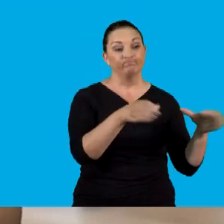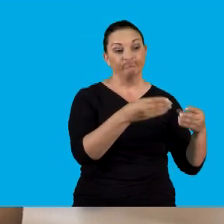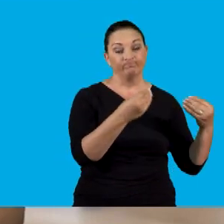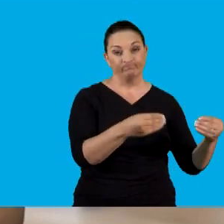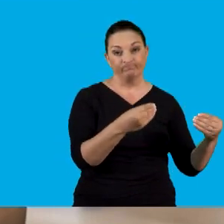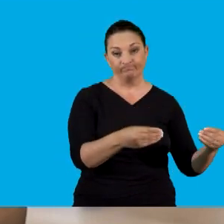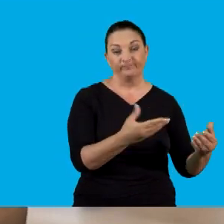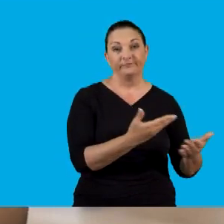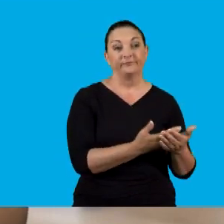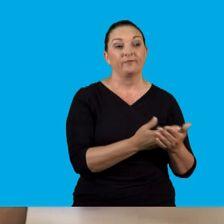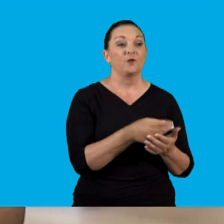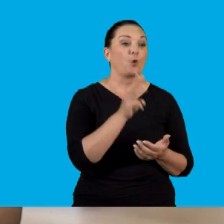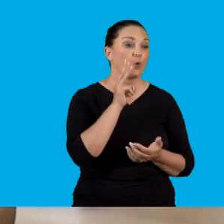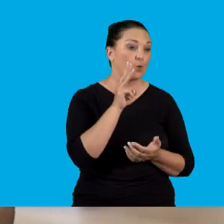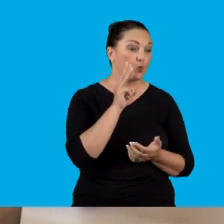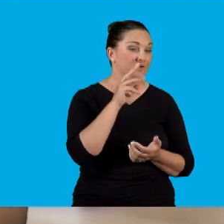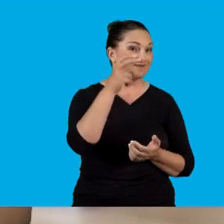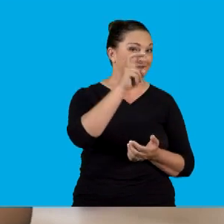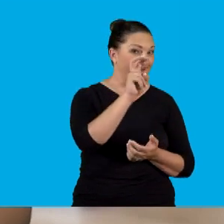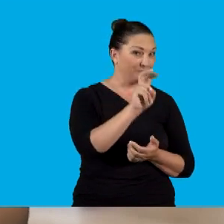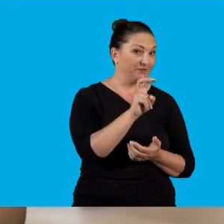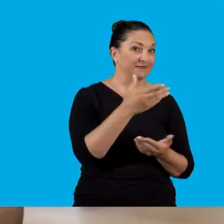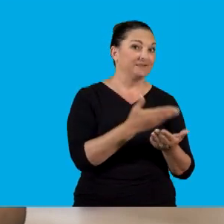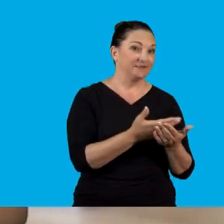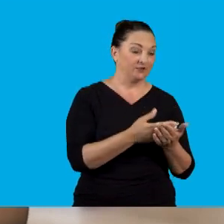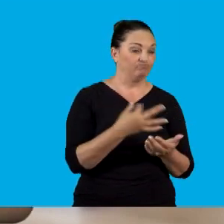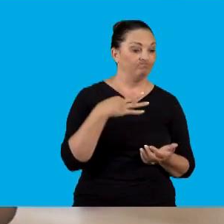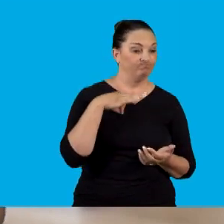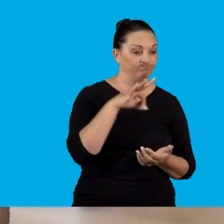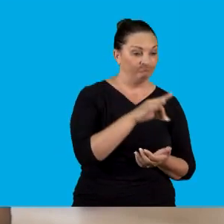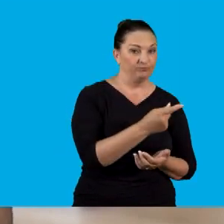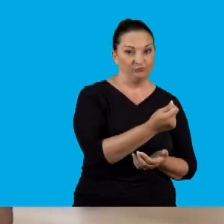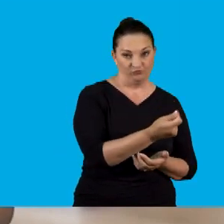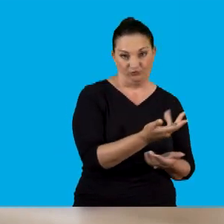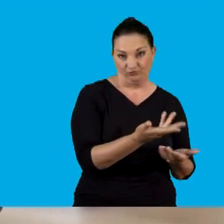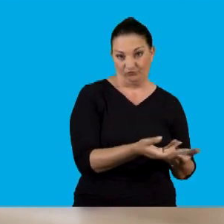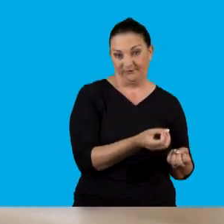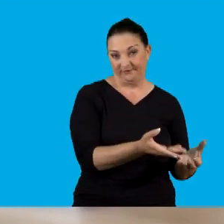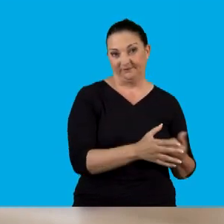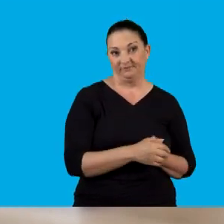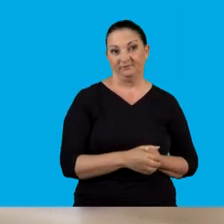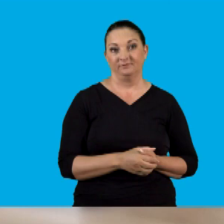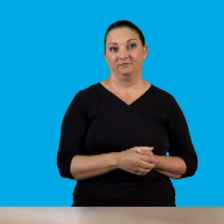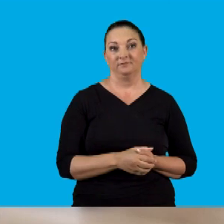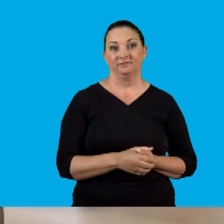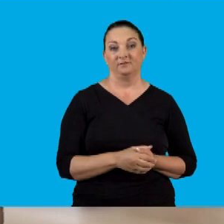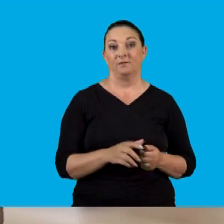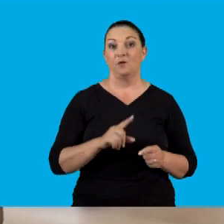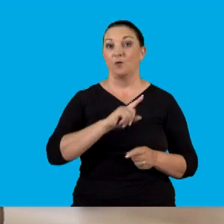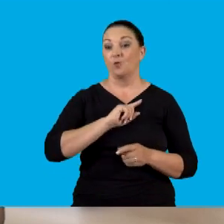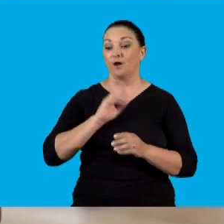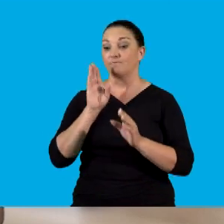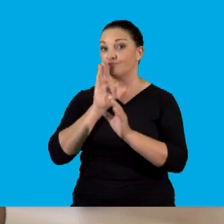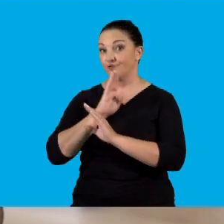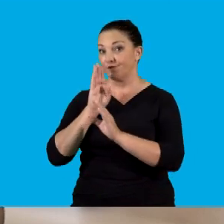water and electricity at an affordable and reasonable price. Because if it was offered by the private